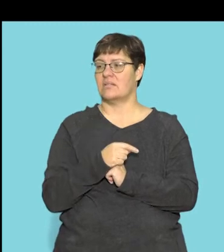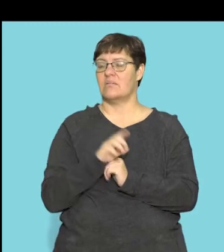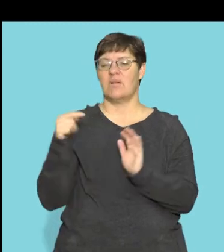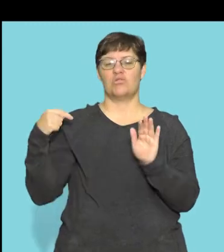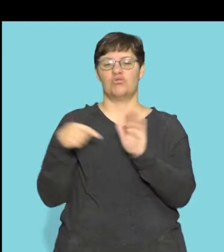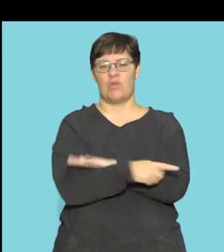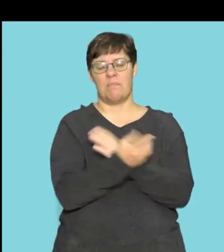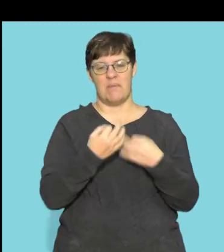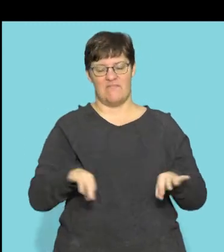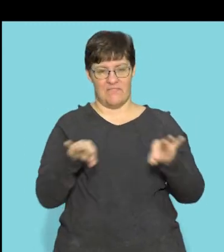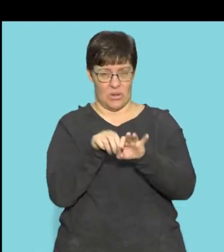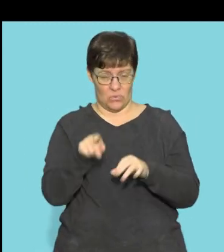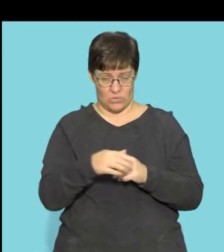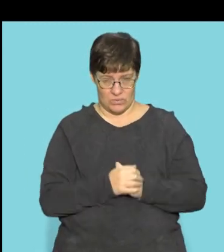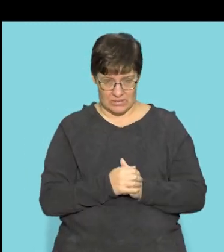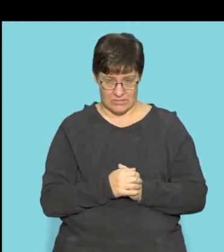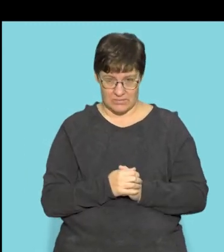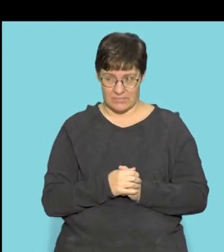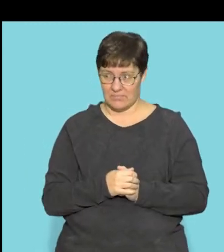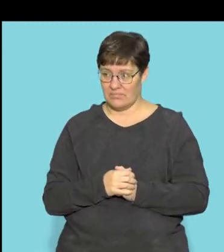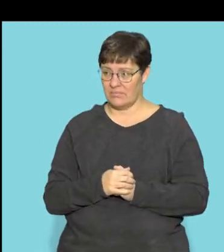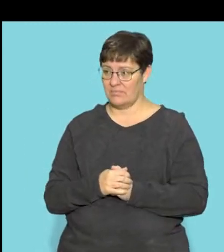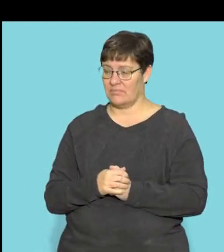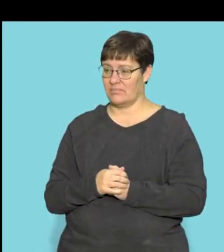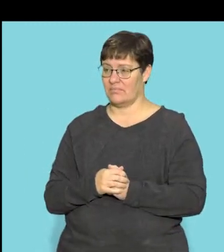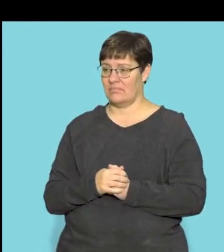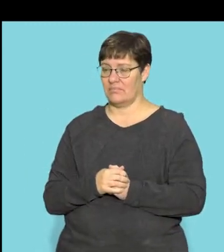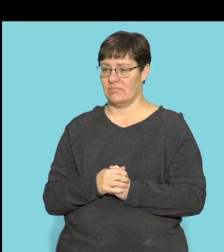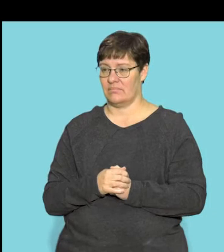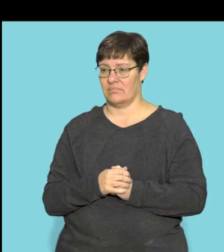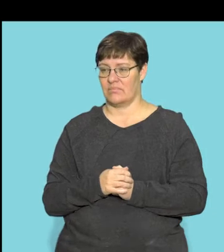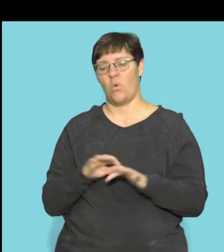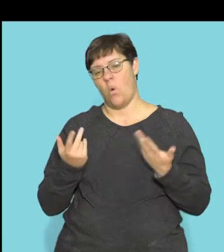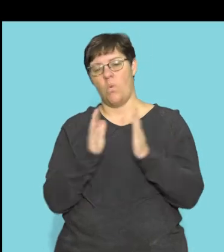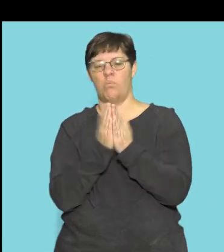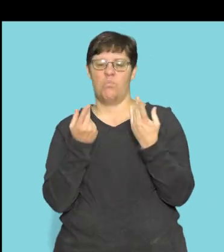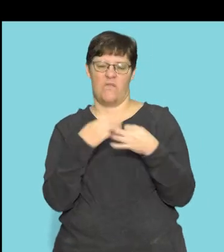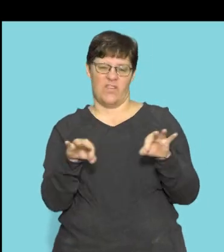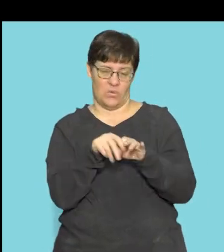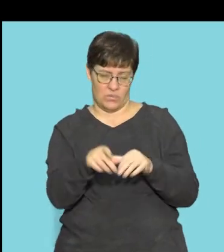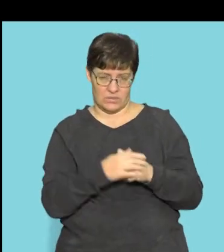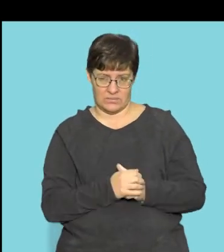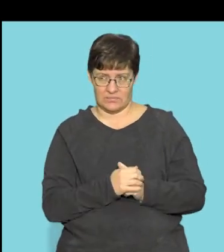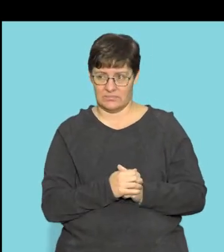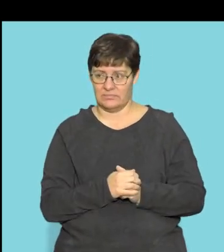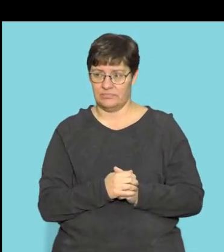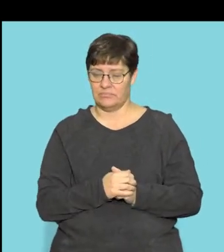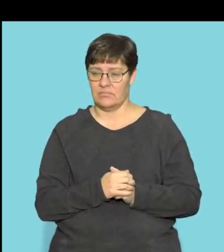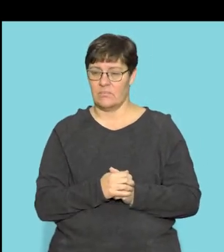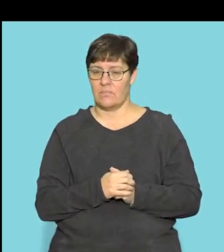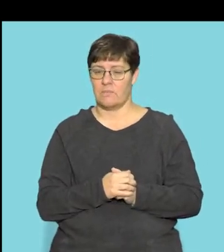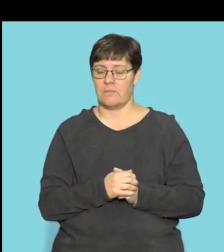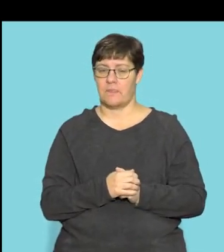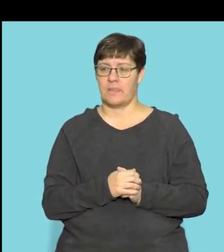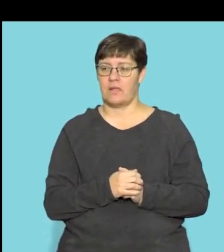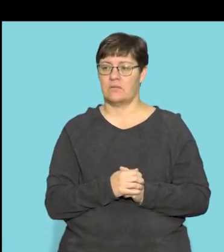terms. We can say this is scrap value, right? Minus the scrap value or minus the book value. That's